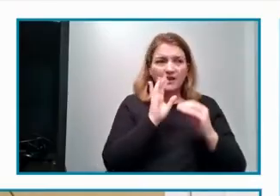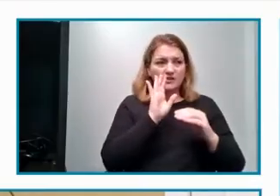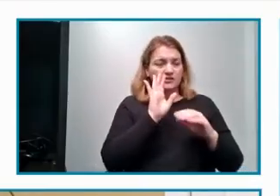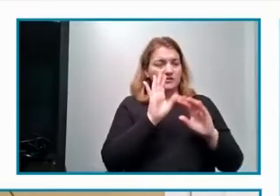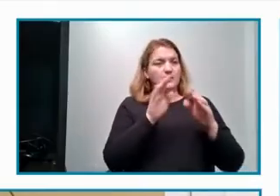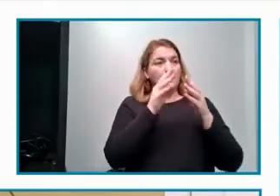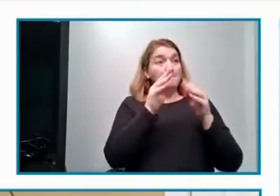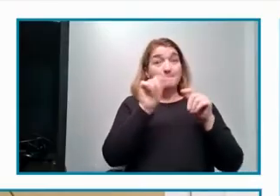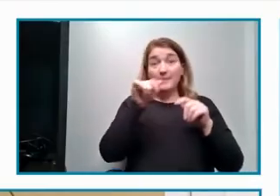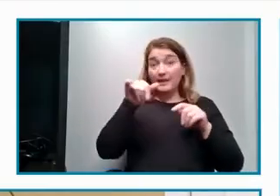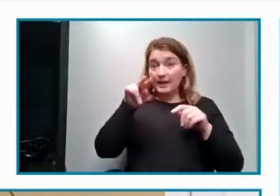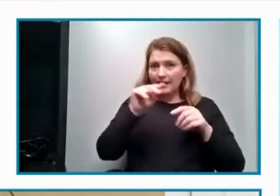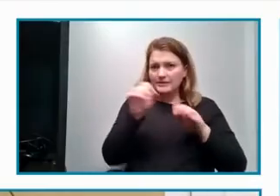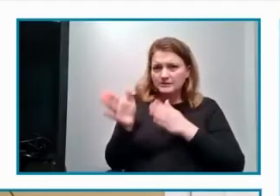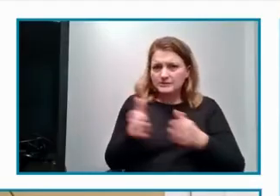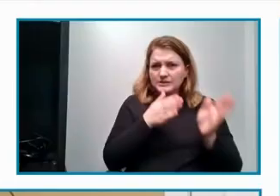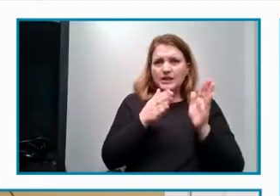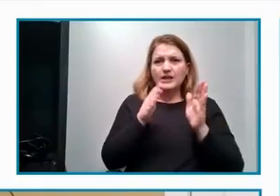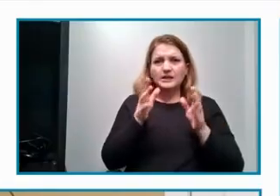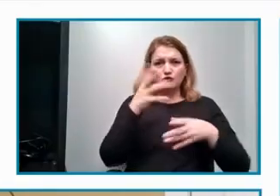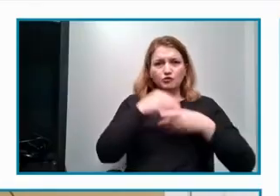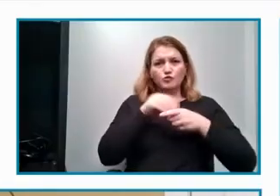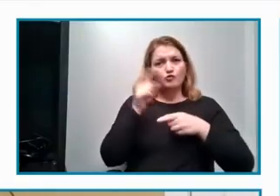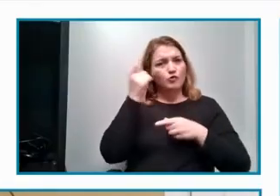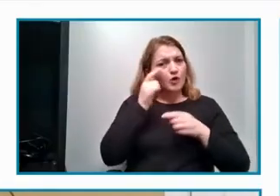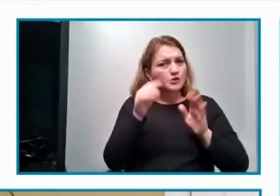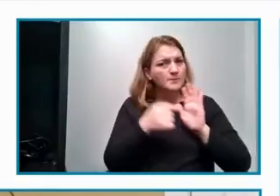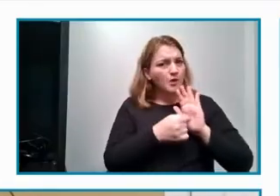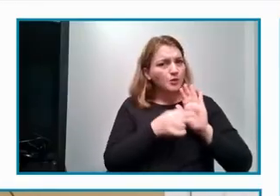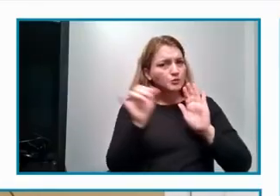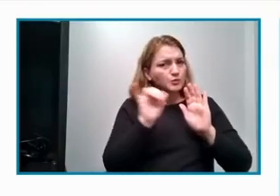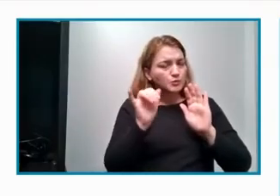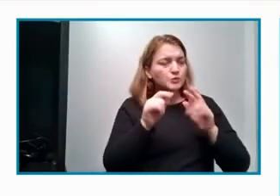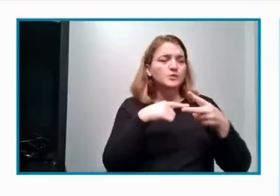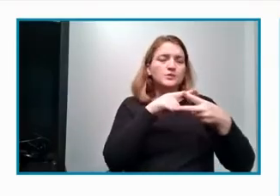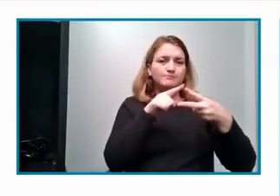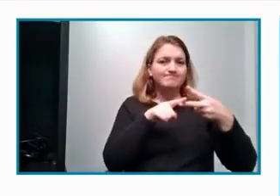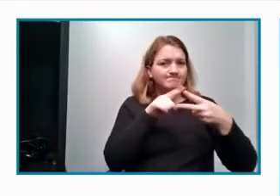Mm-hmm. Absolutely. Yeah. Great,